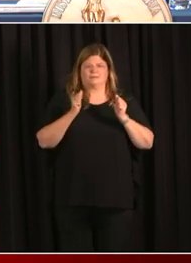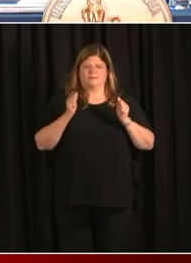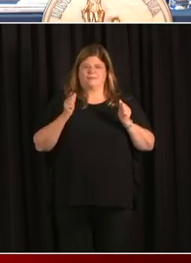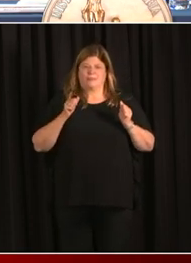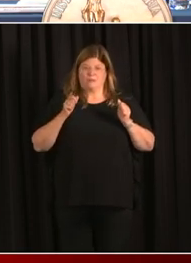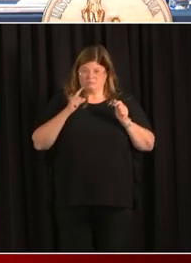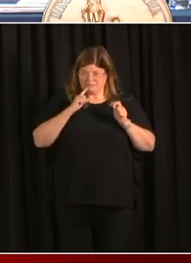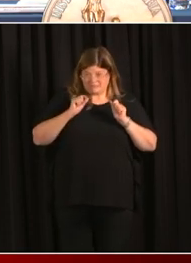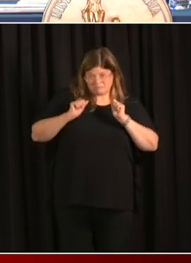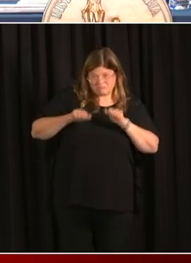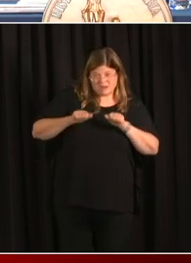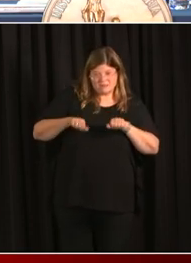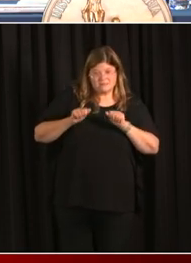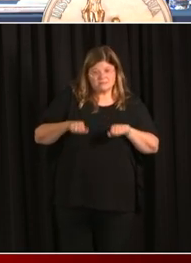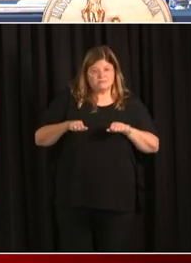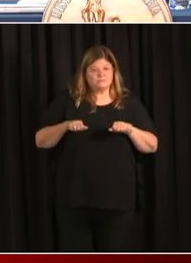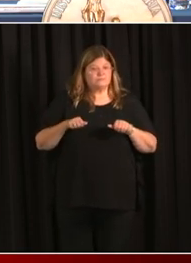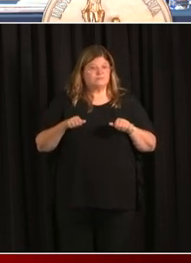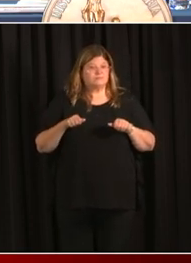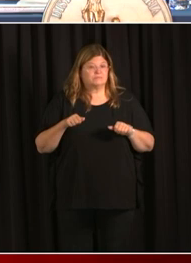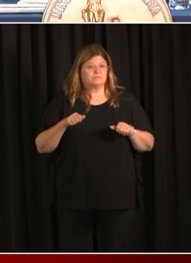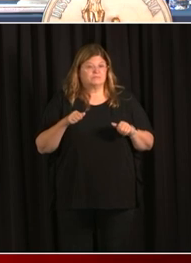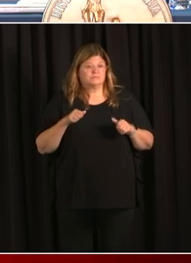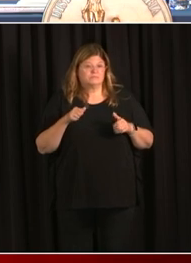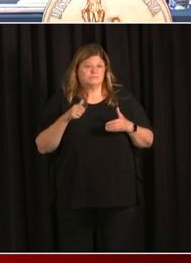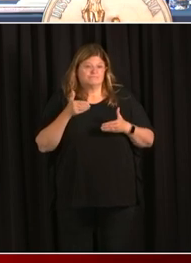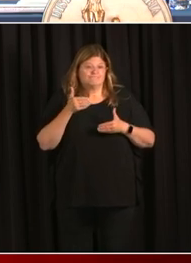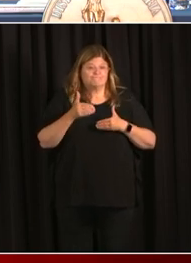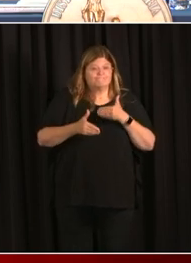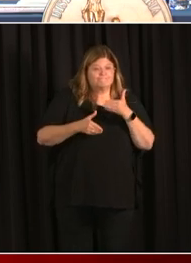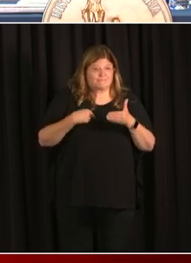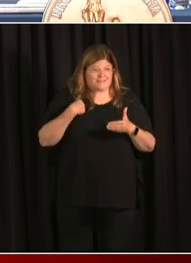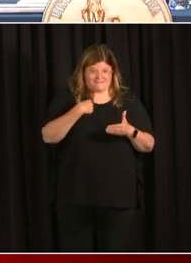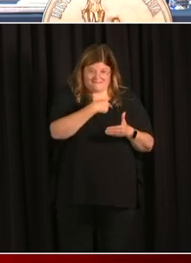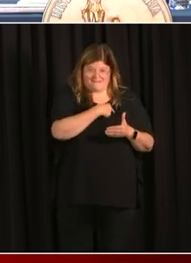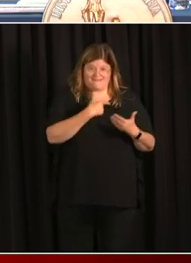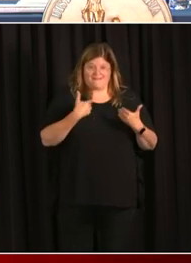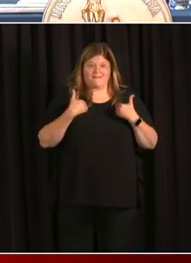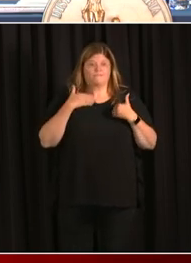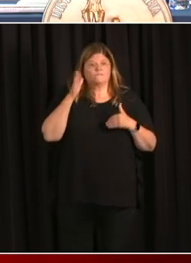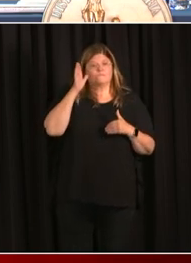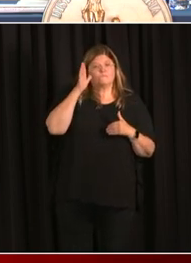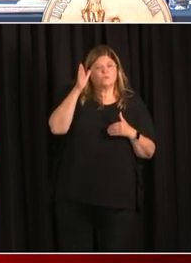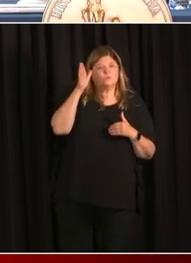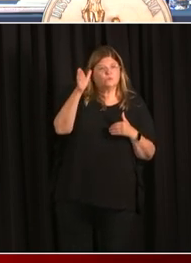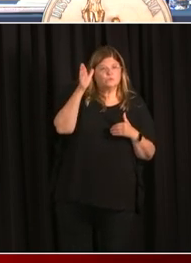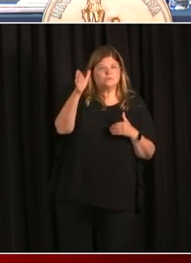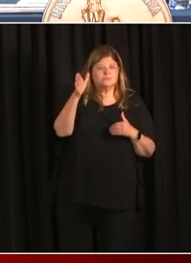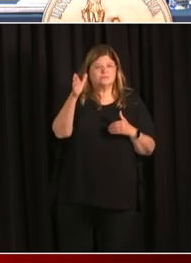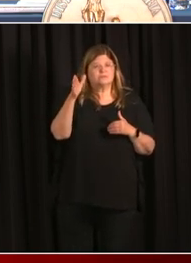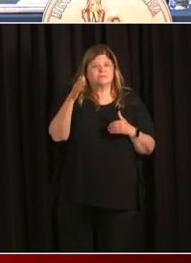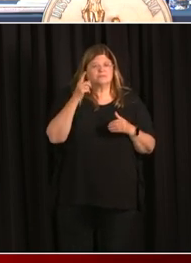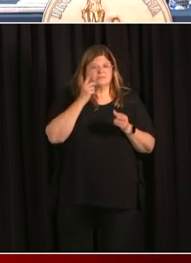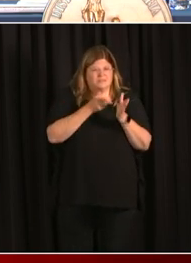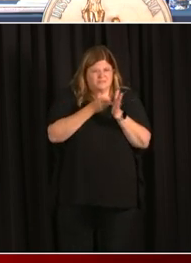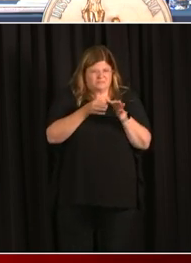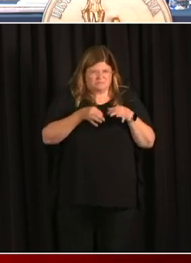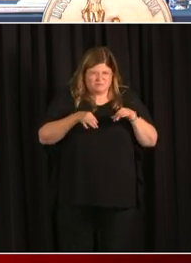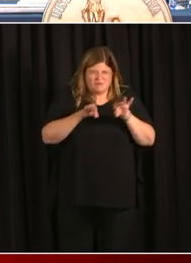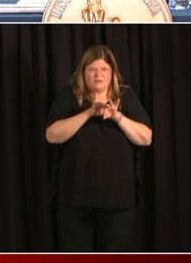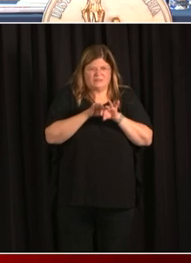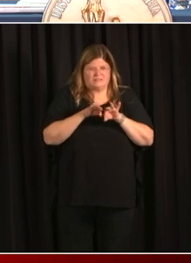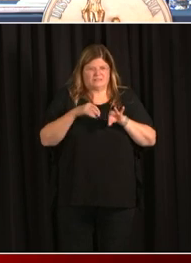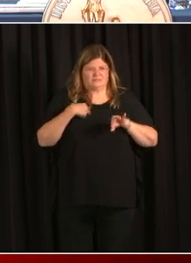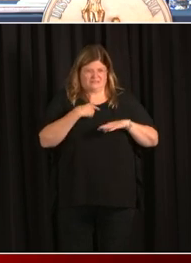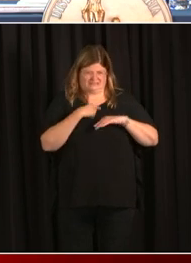it could have been and what we have in the future to make sure that we're building our